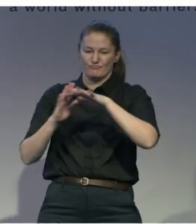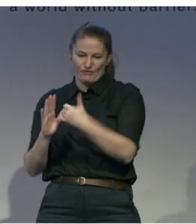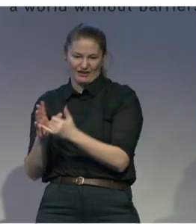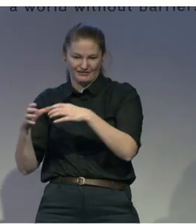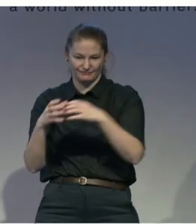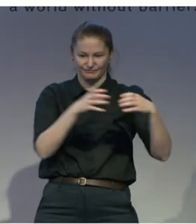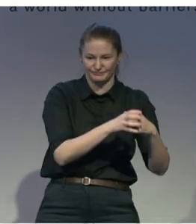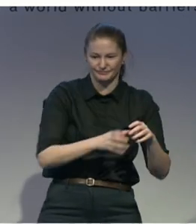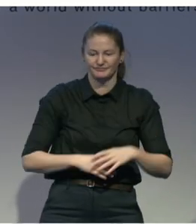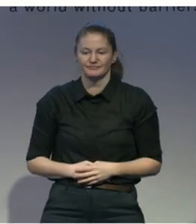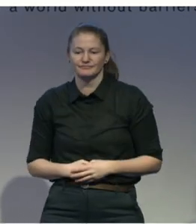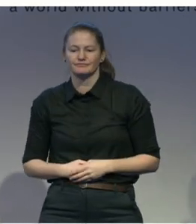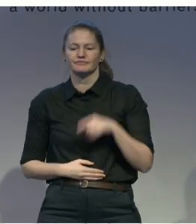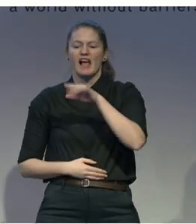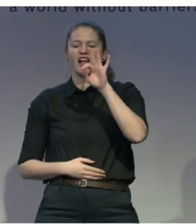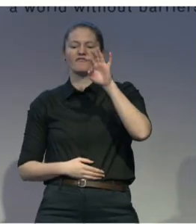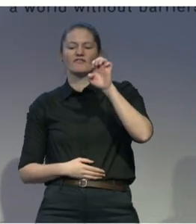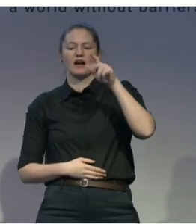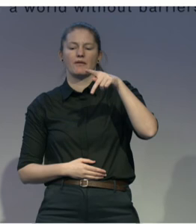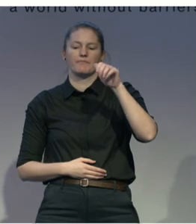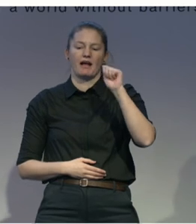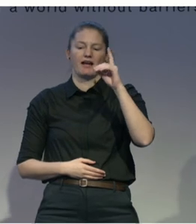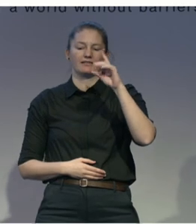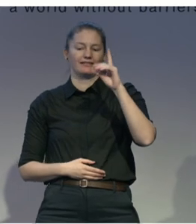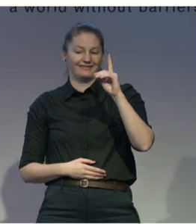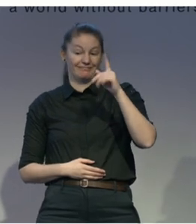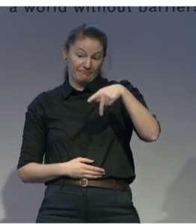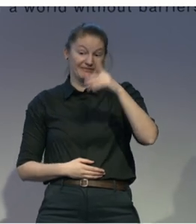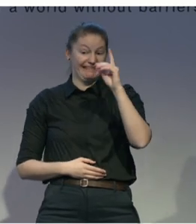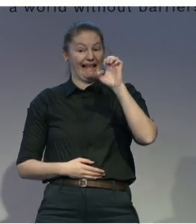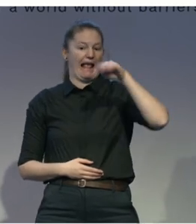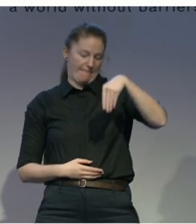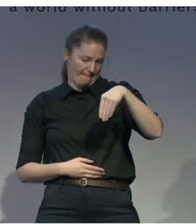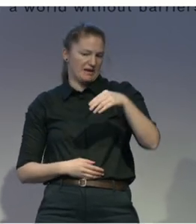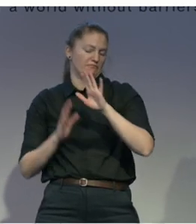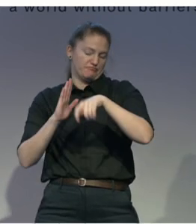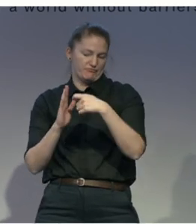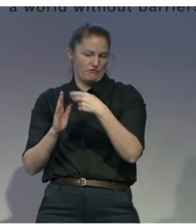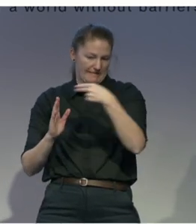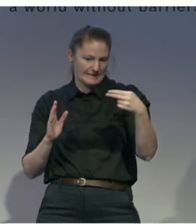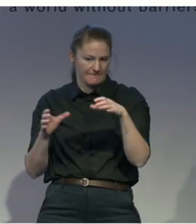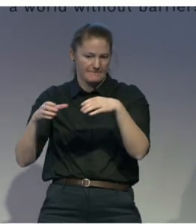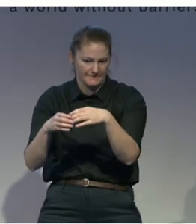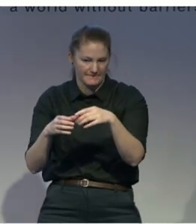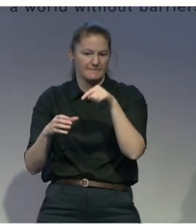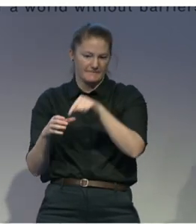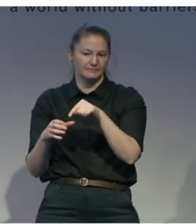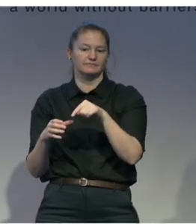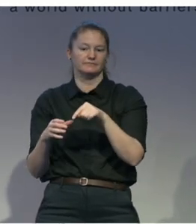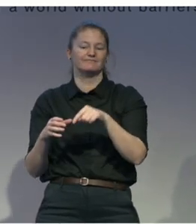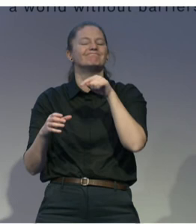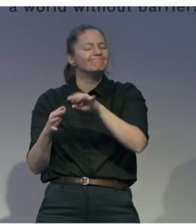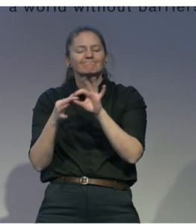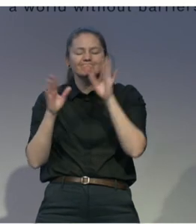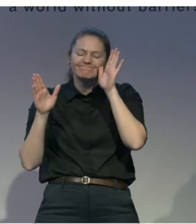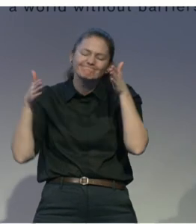for disability, and we work with the intellectual disability. Today, I want to tell you